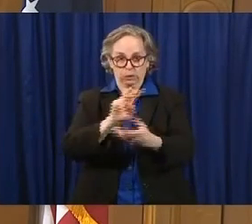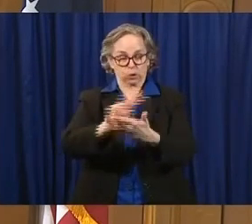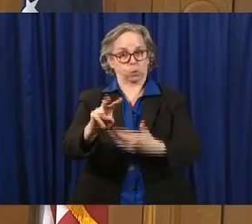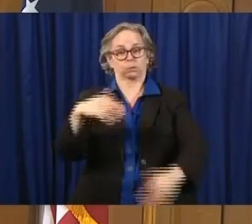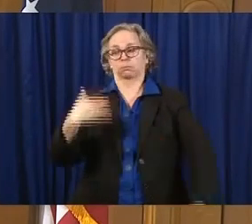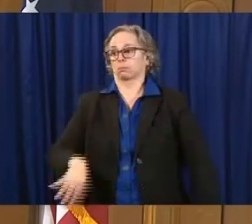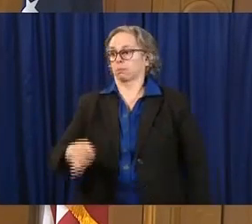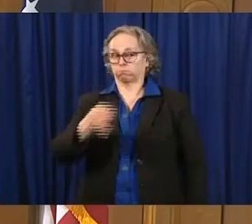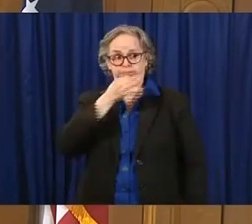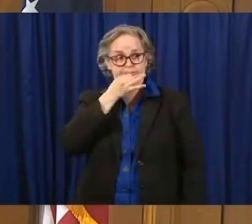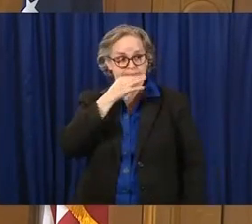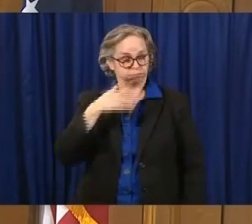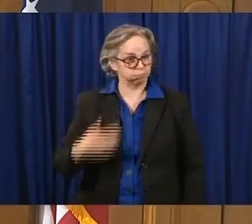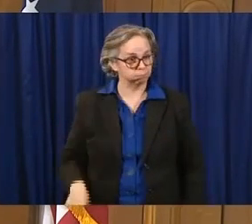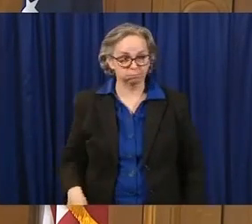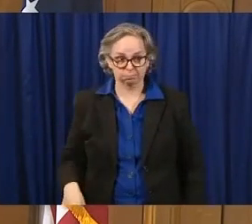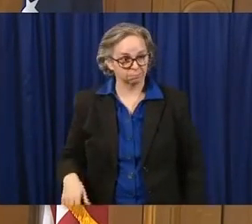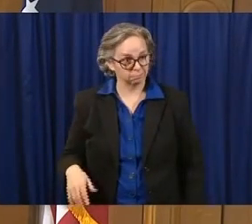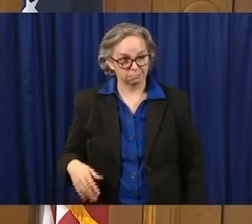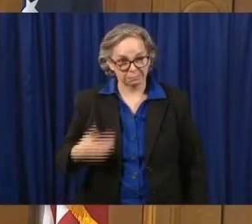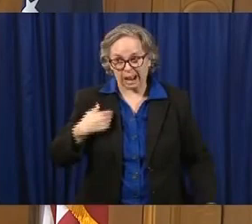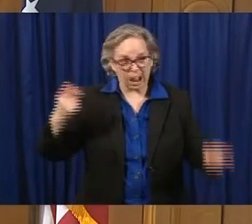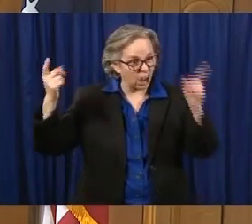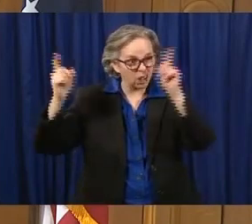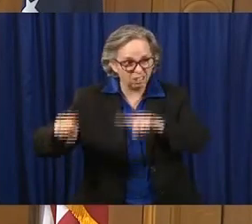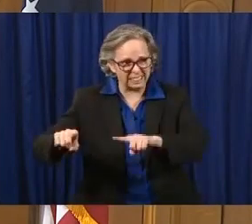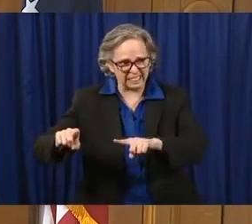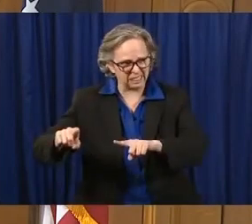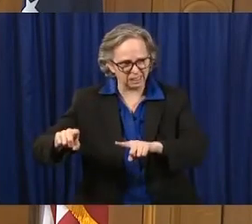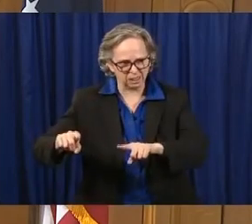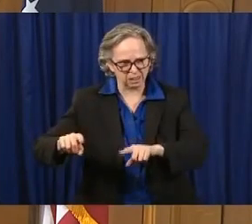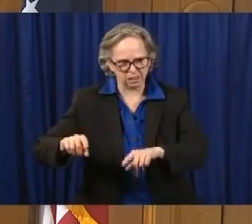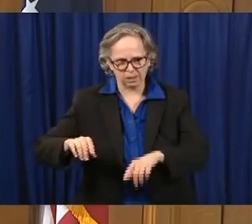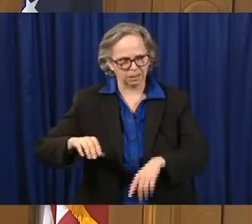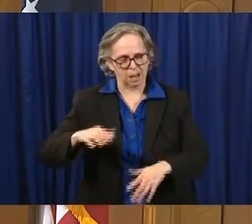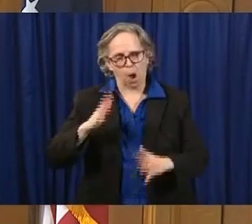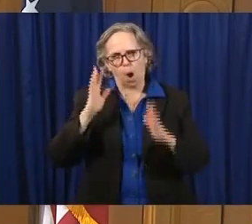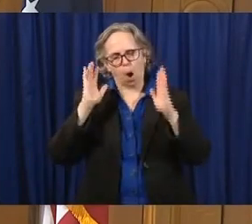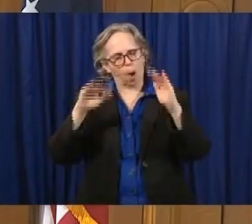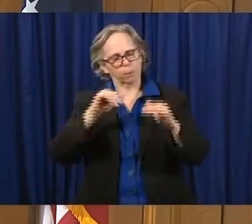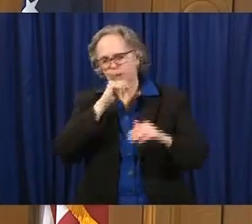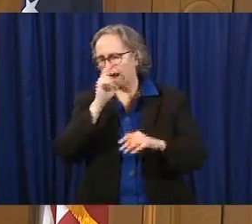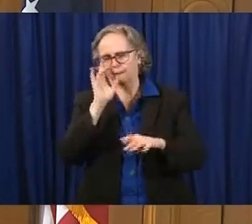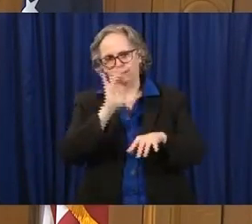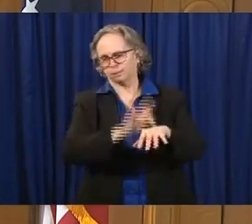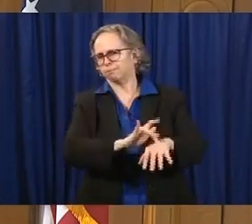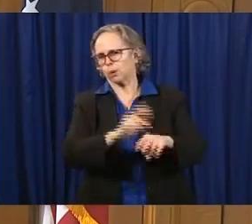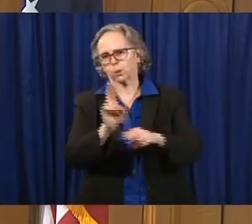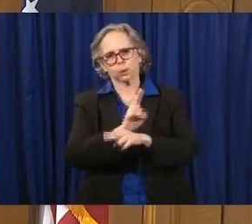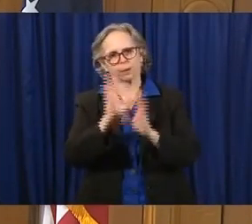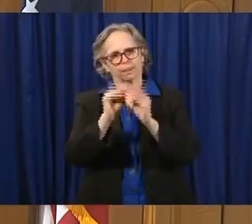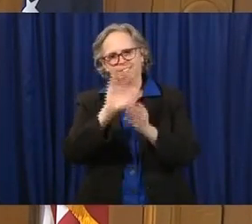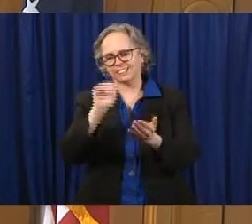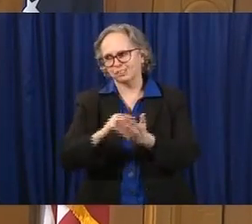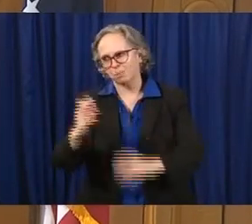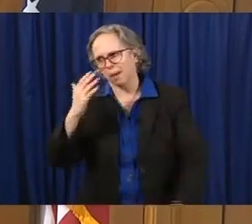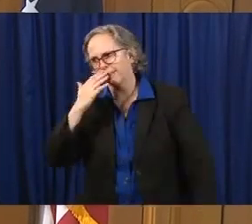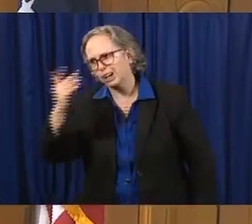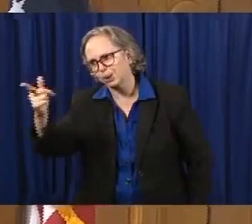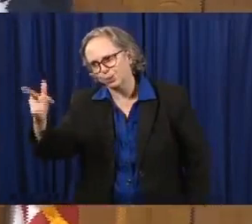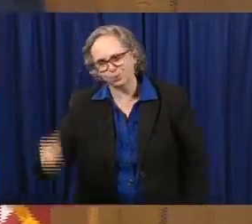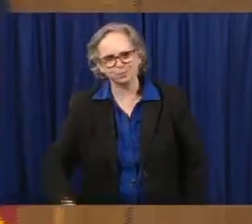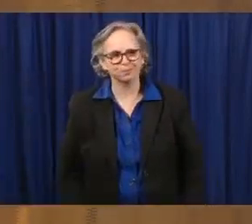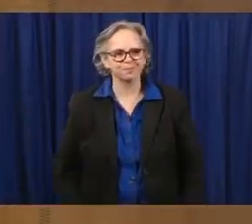say, let's hope we don't have to use it. Thank you. Thanks, Mayor. We appreciate it. Thank you. Lieutenant Governor.